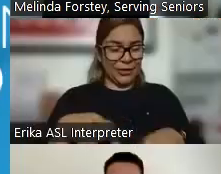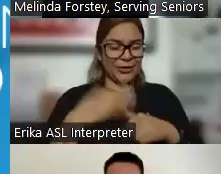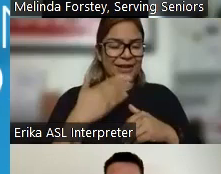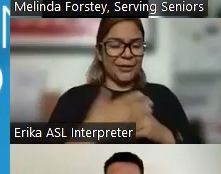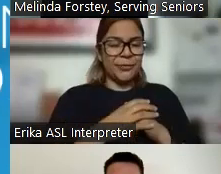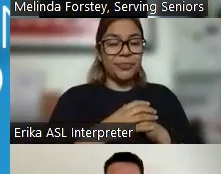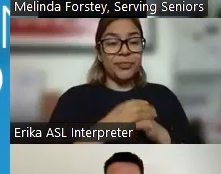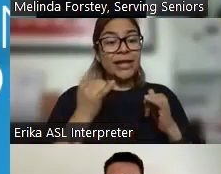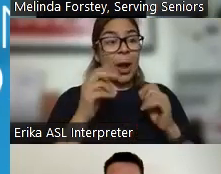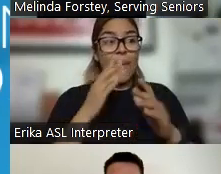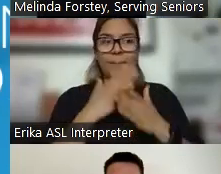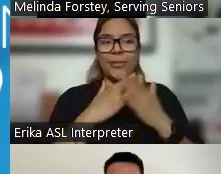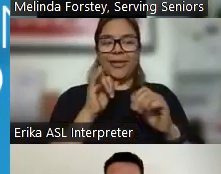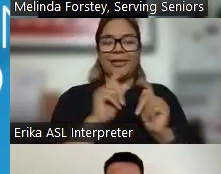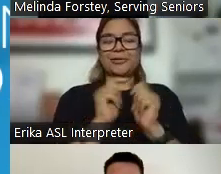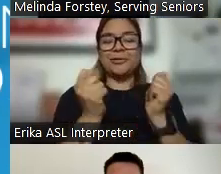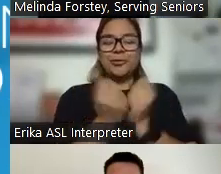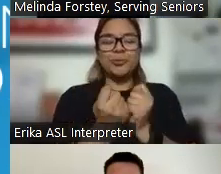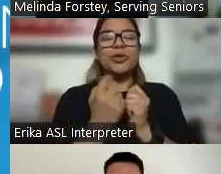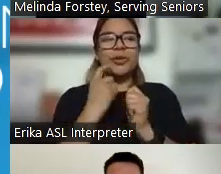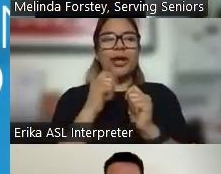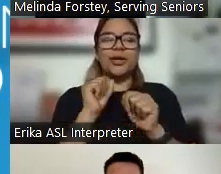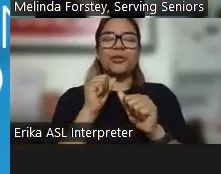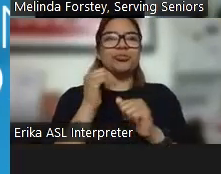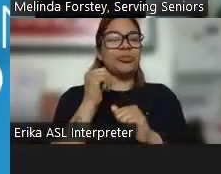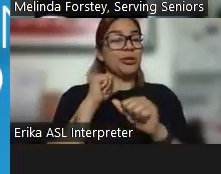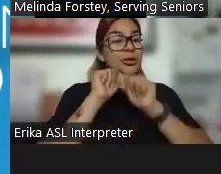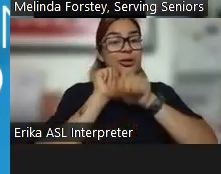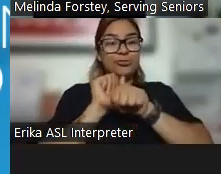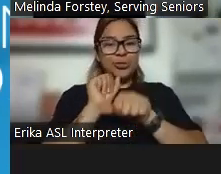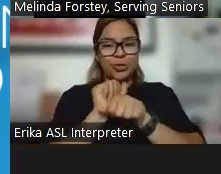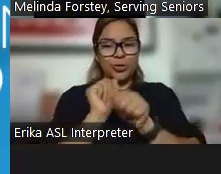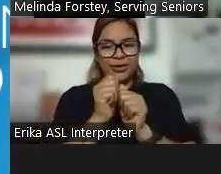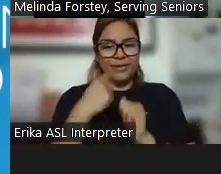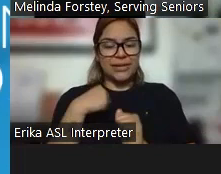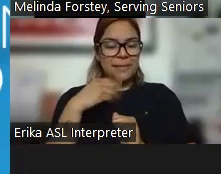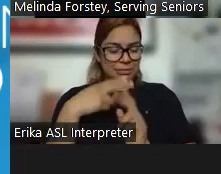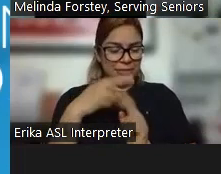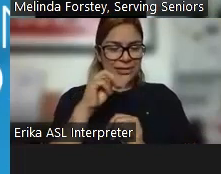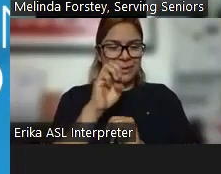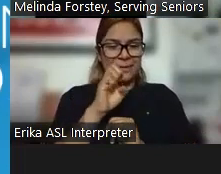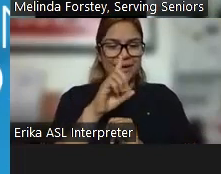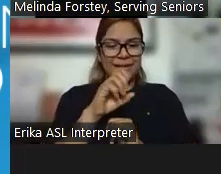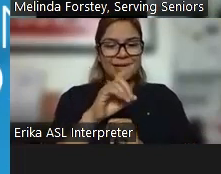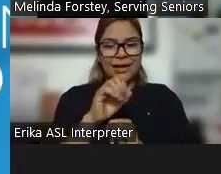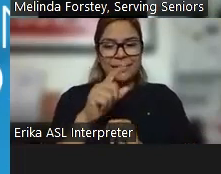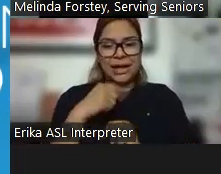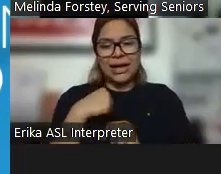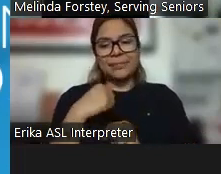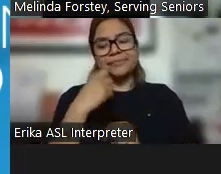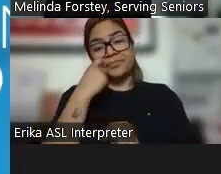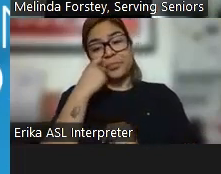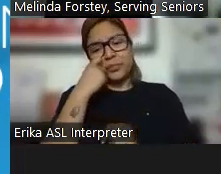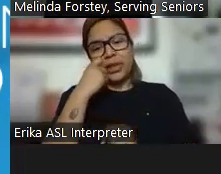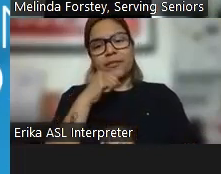now part of the team. Looking forward to working with all of you. As noted, my name is Melinda Forsty. I'm the COO of Serving